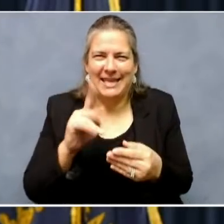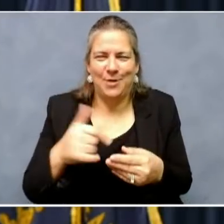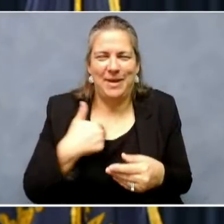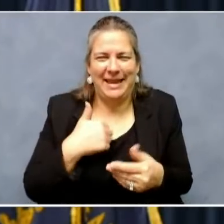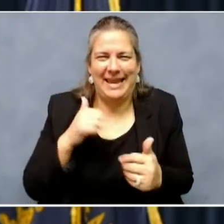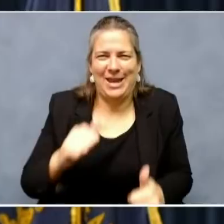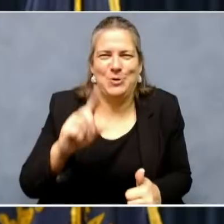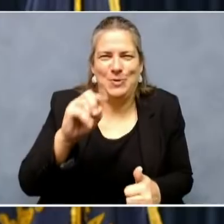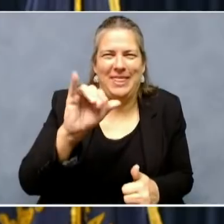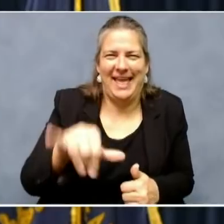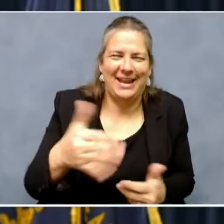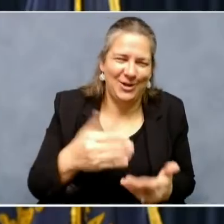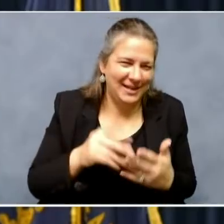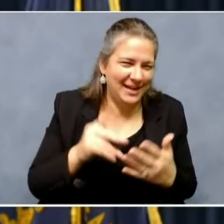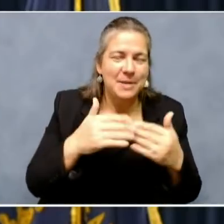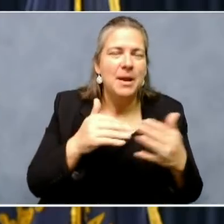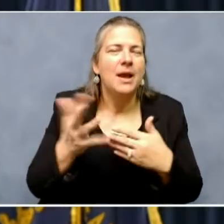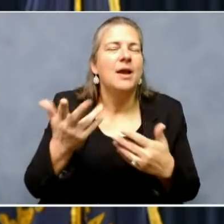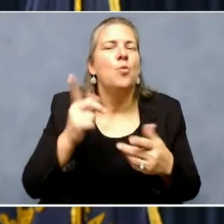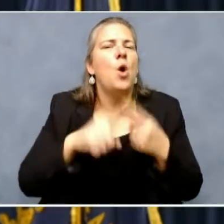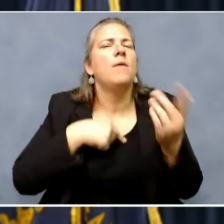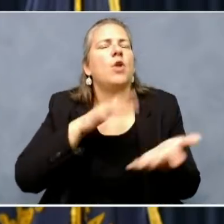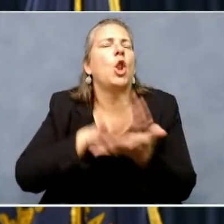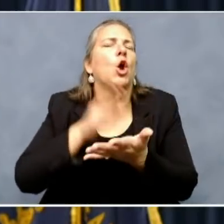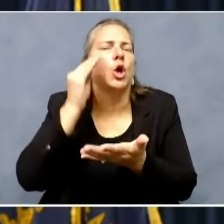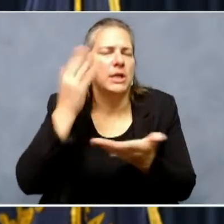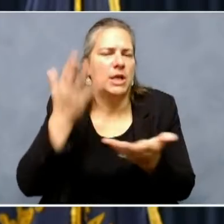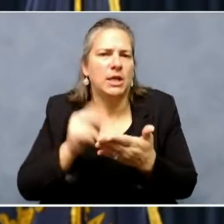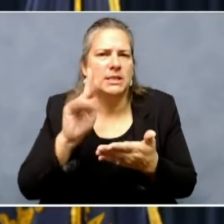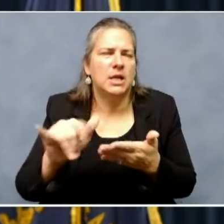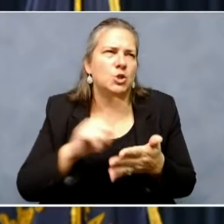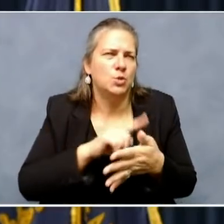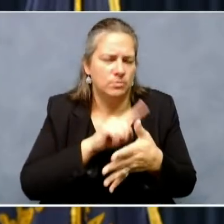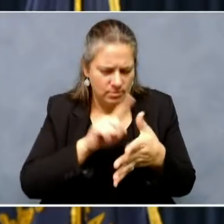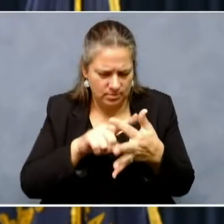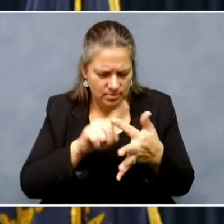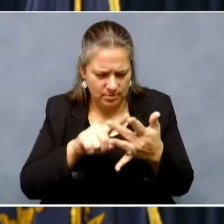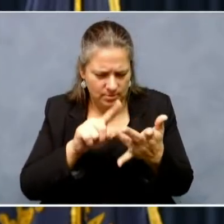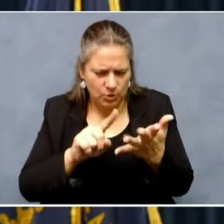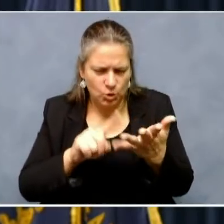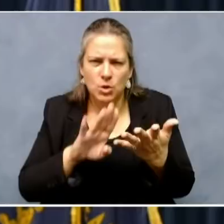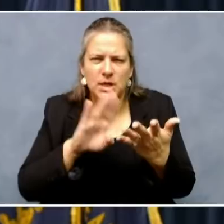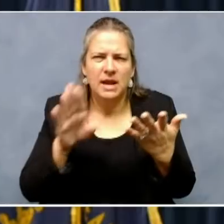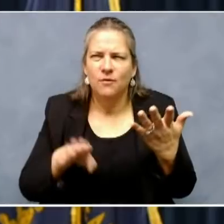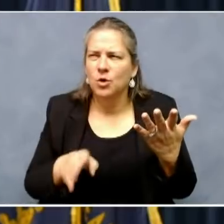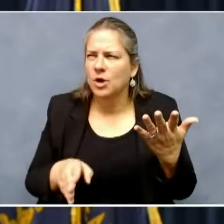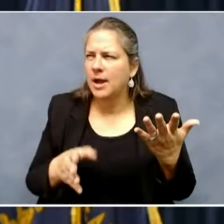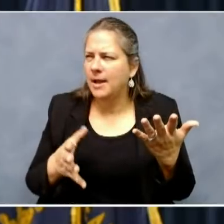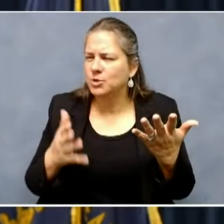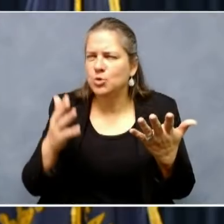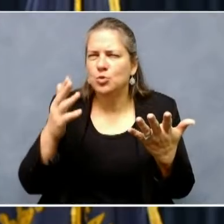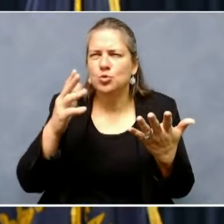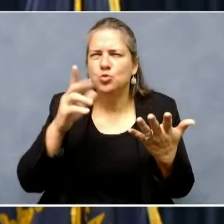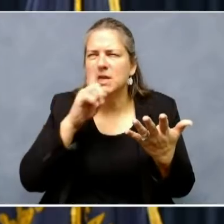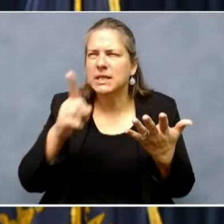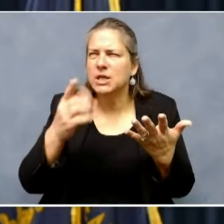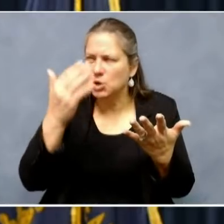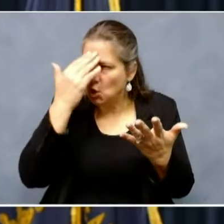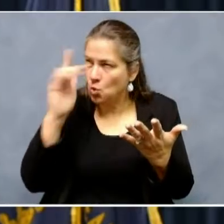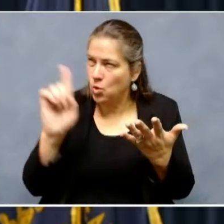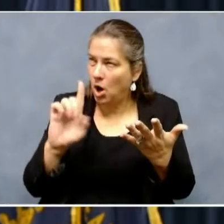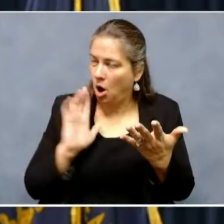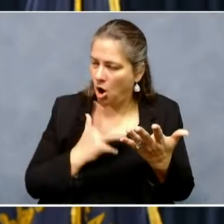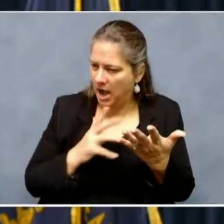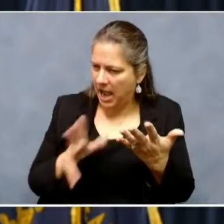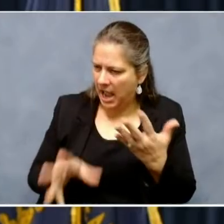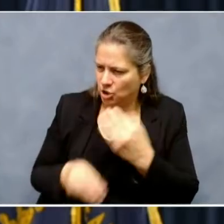been through something like the Delta variant, and never. And I think it taught us where those extra reserves are that we